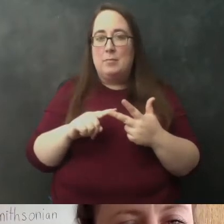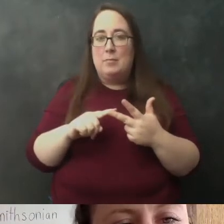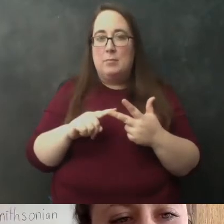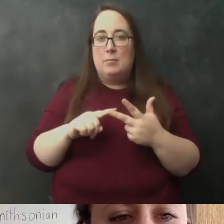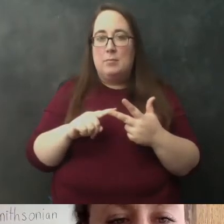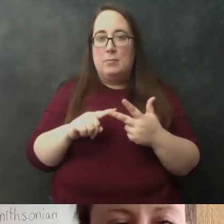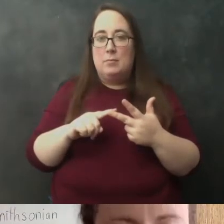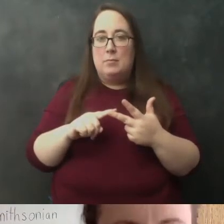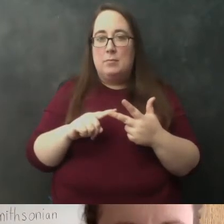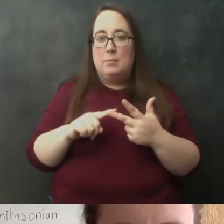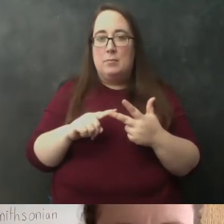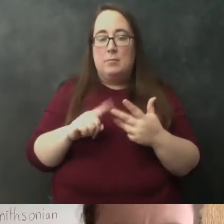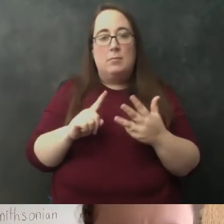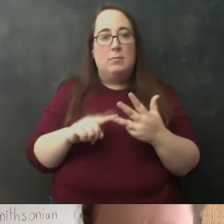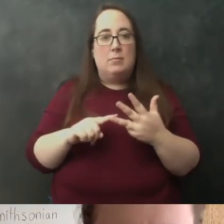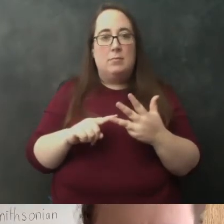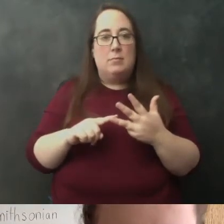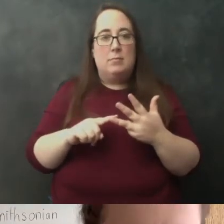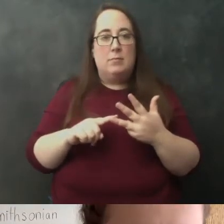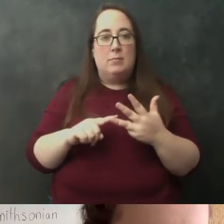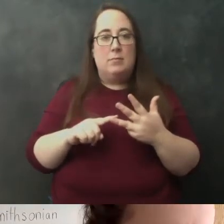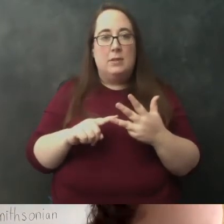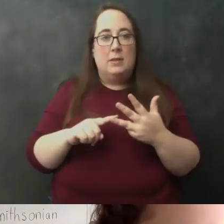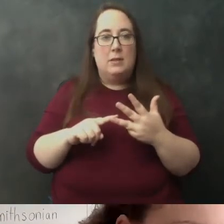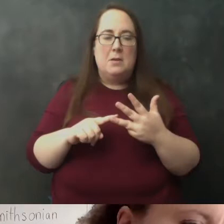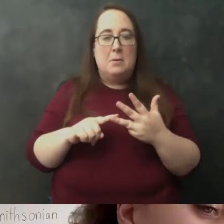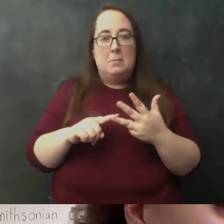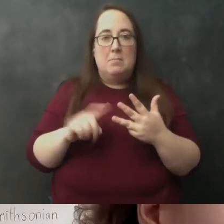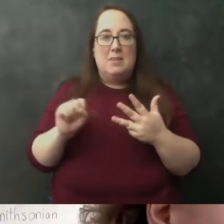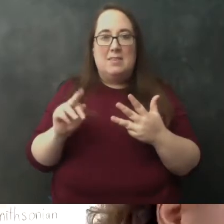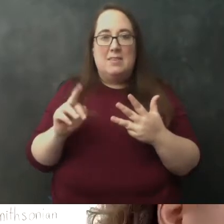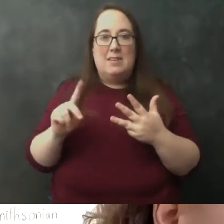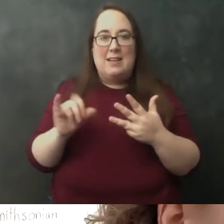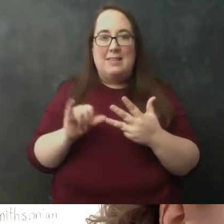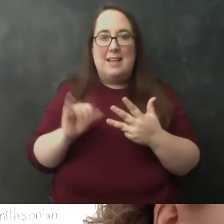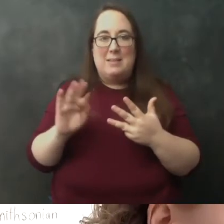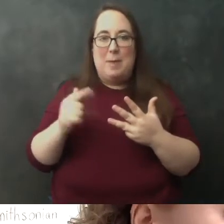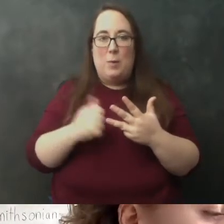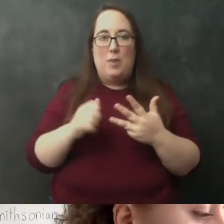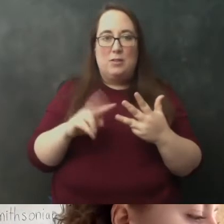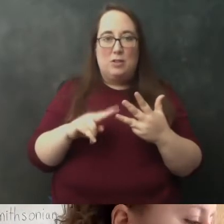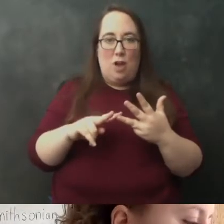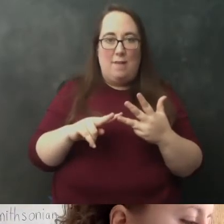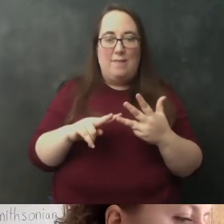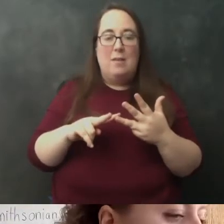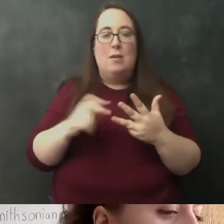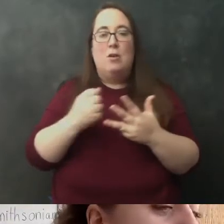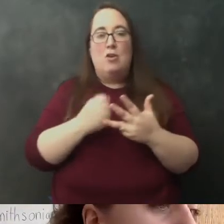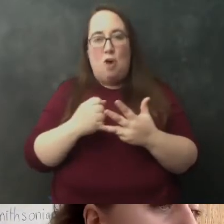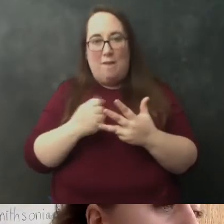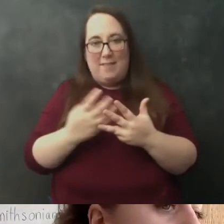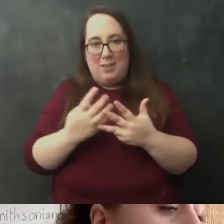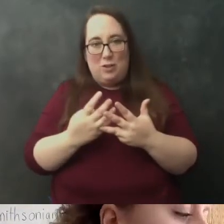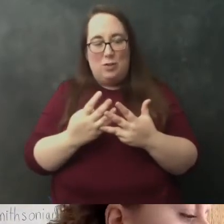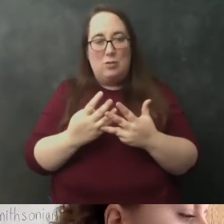And then I have another small snack size bag that has salt, coffee filters, those